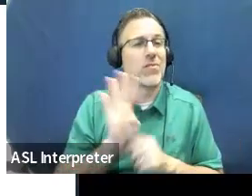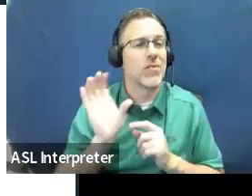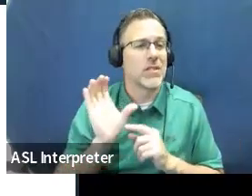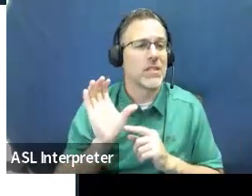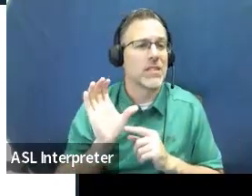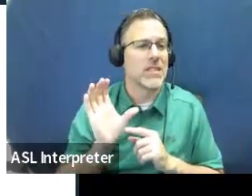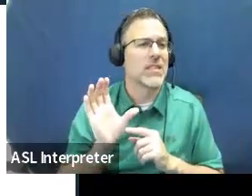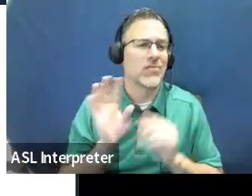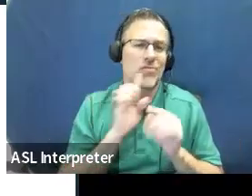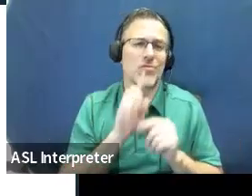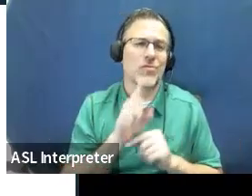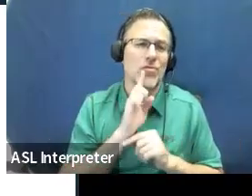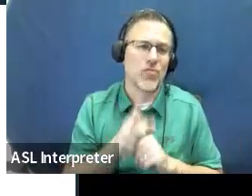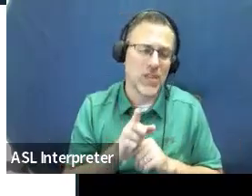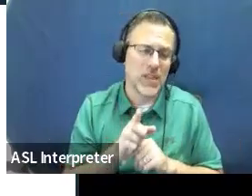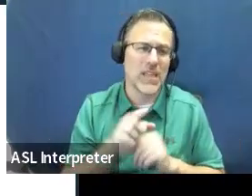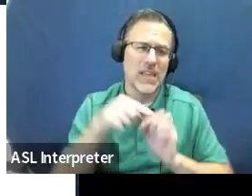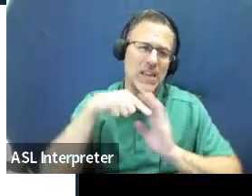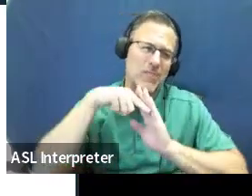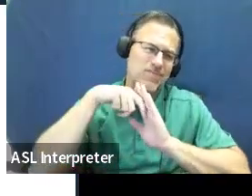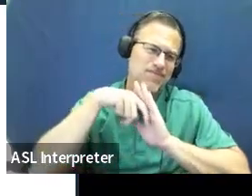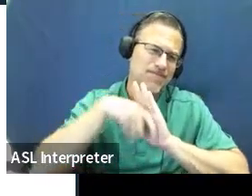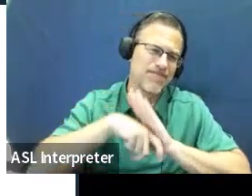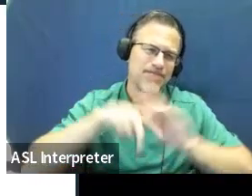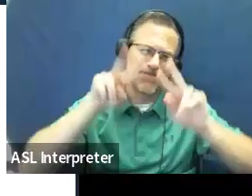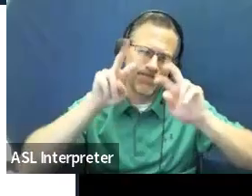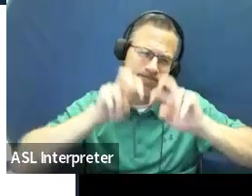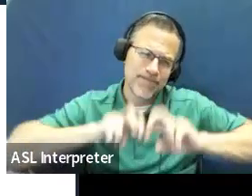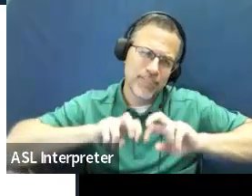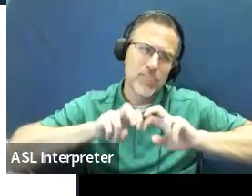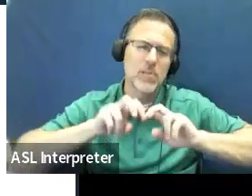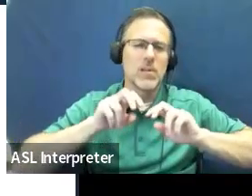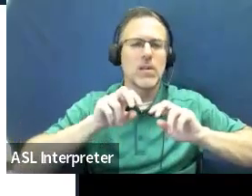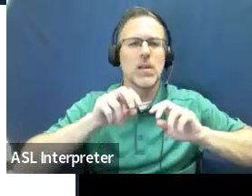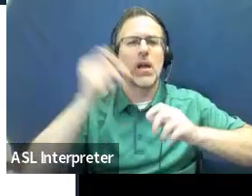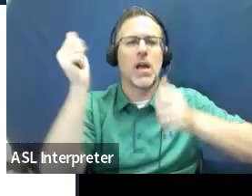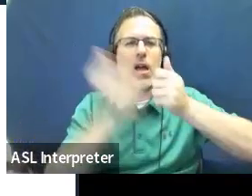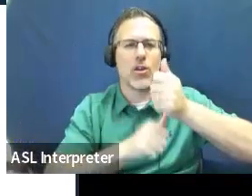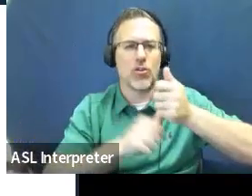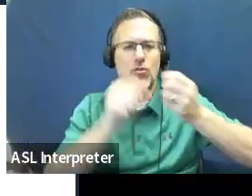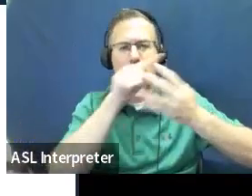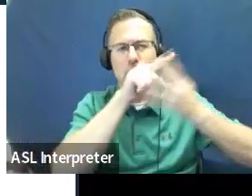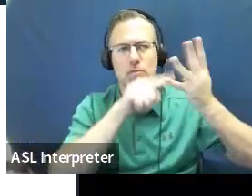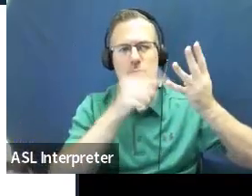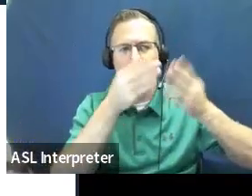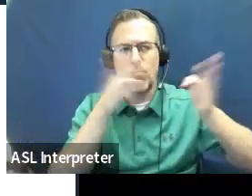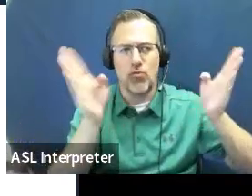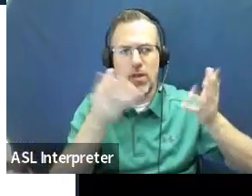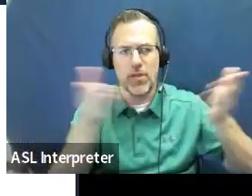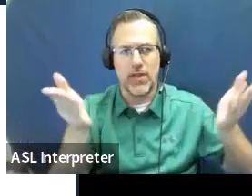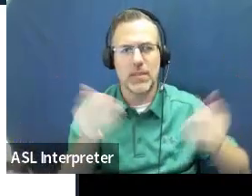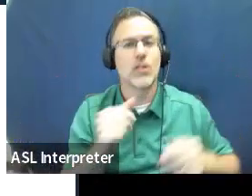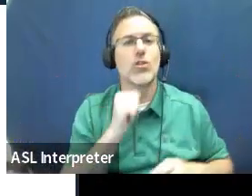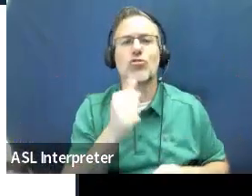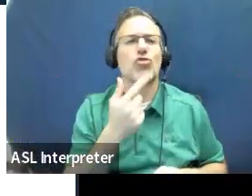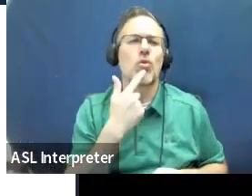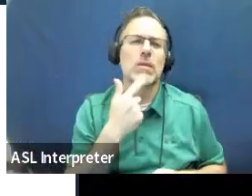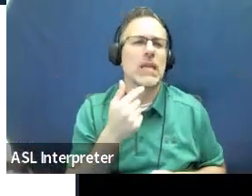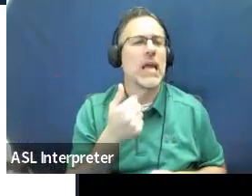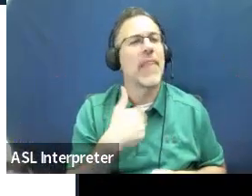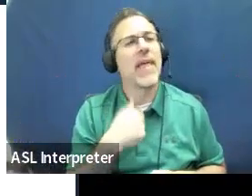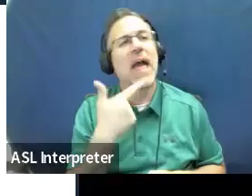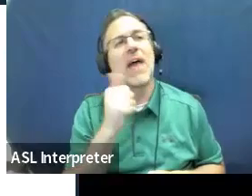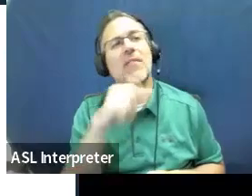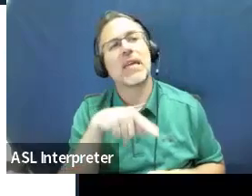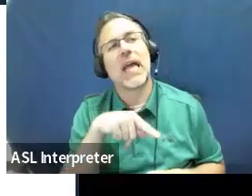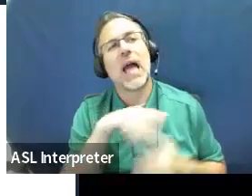to the things that you're working on within those broader areas. So instead of saying that they have a gap in reading,